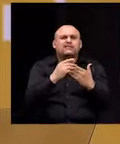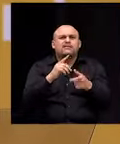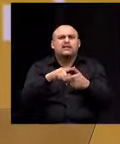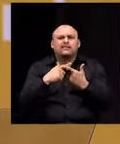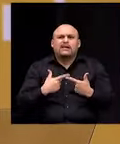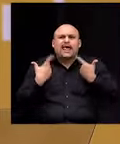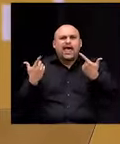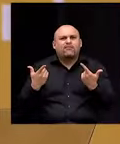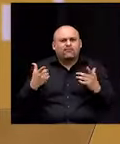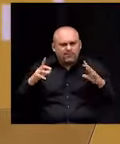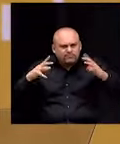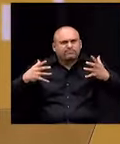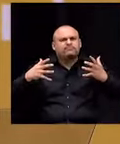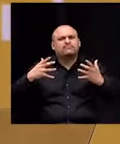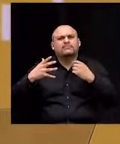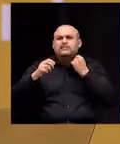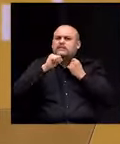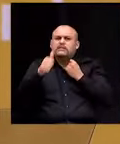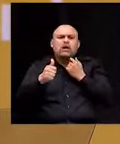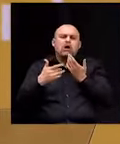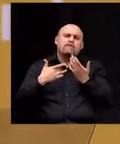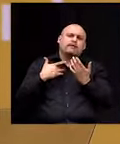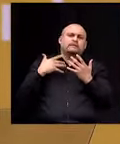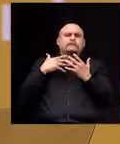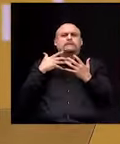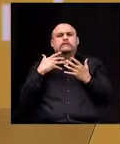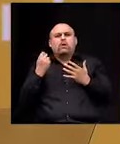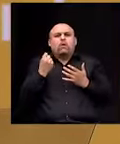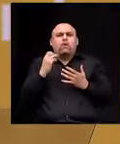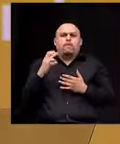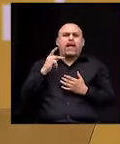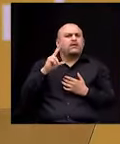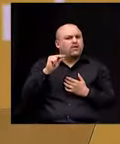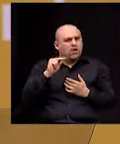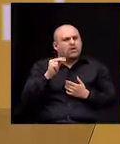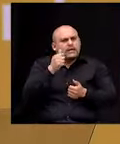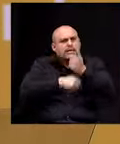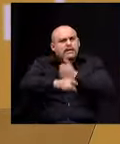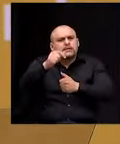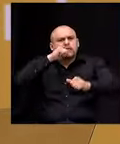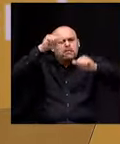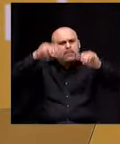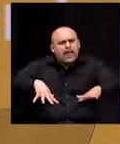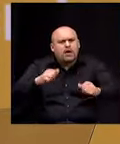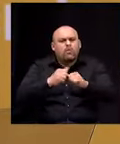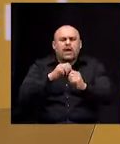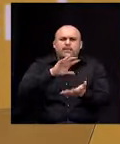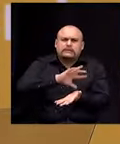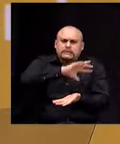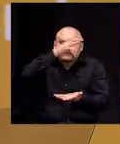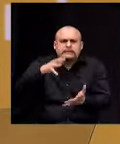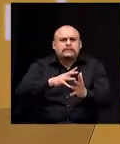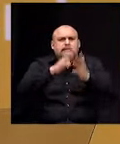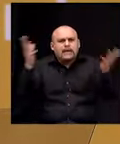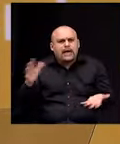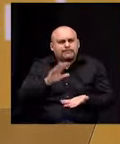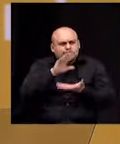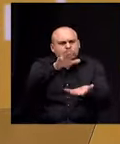boundaries, right? Don't hold back, but may each of you be blessed with abundance so that you will